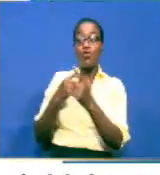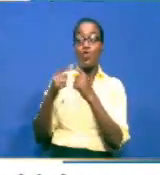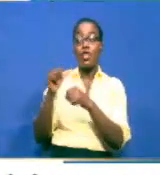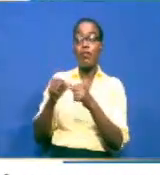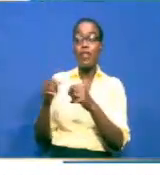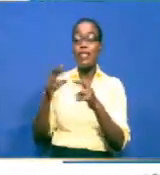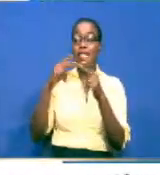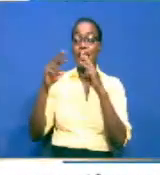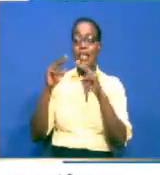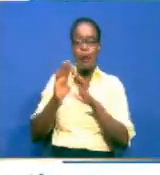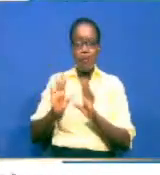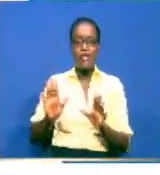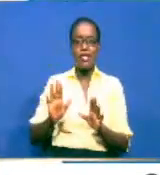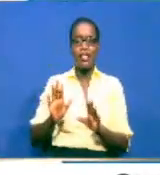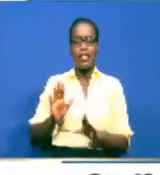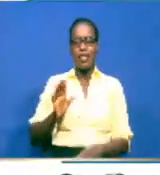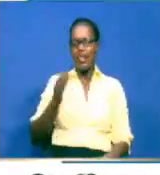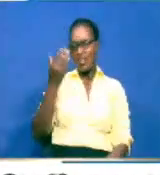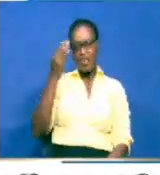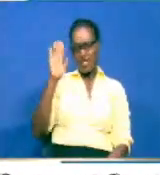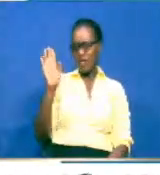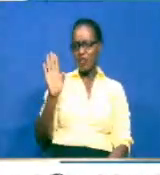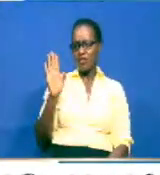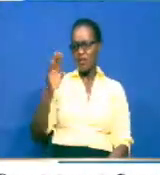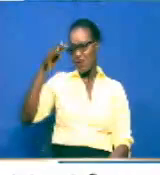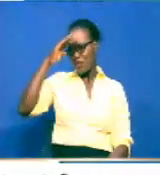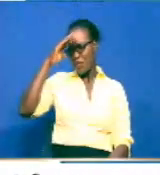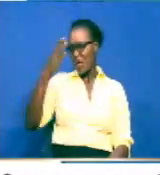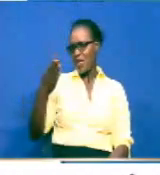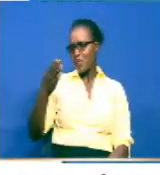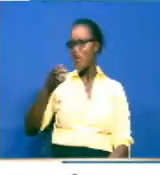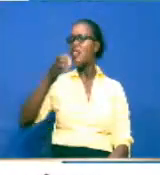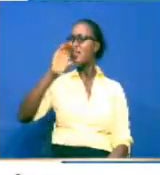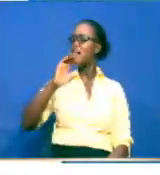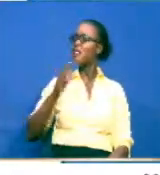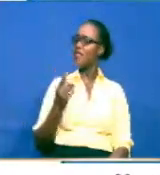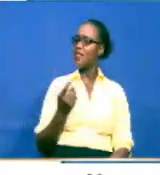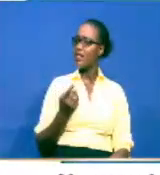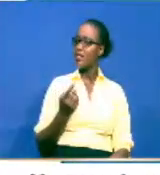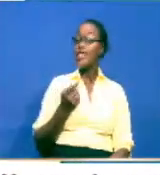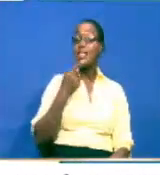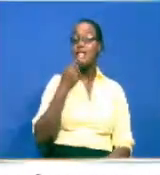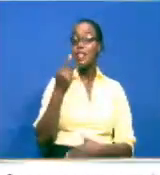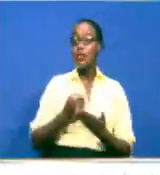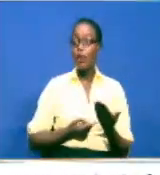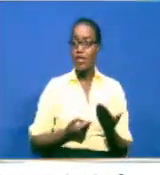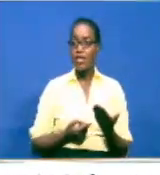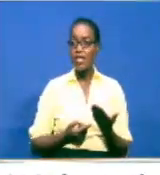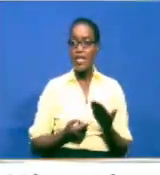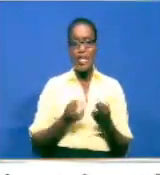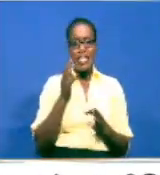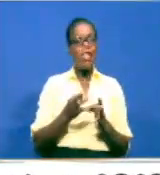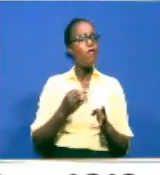I don't think he mentioned issues to do with pubs, to do with drinking. Actually, and he all said. That. Actually, he said that if you have